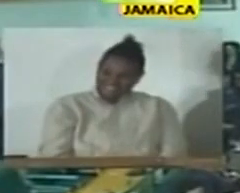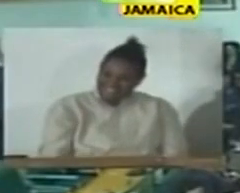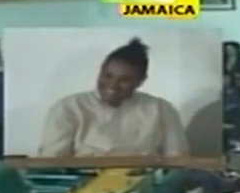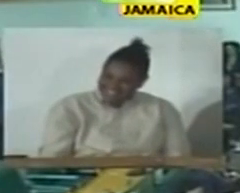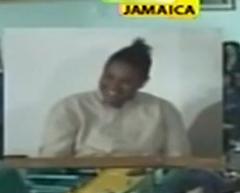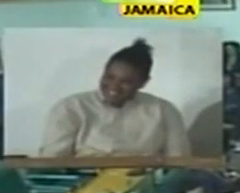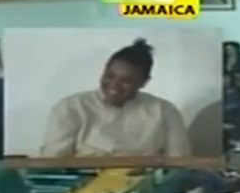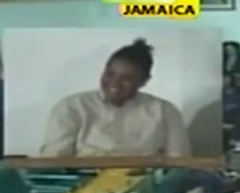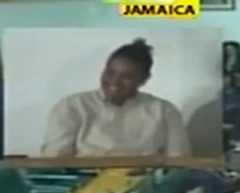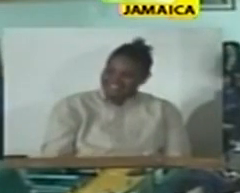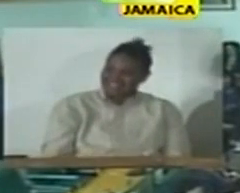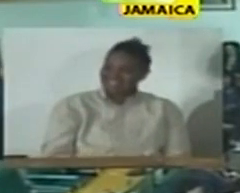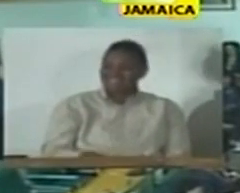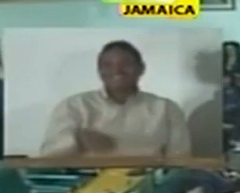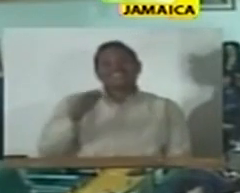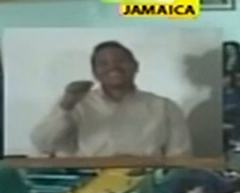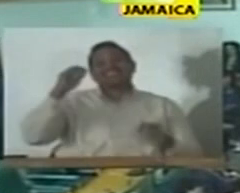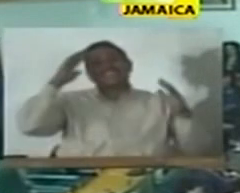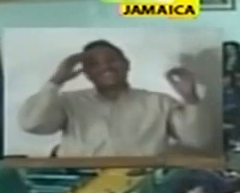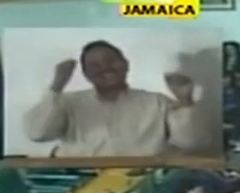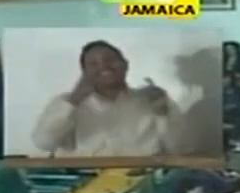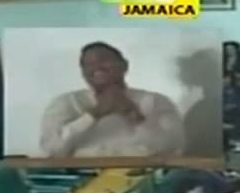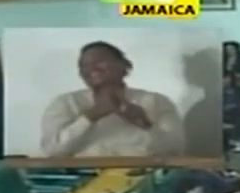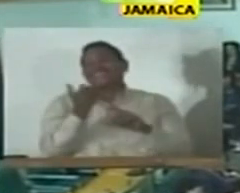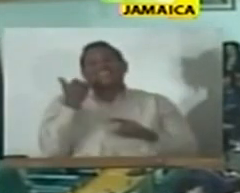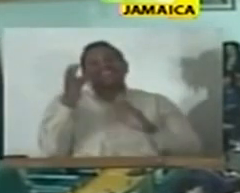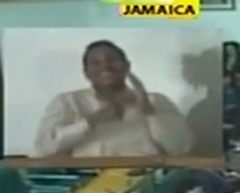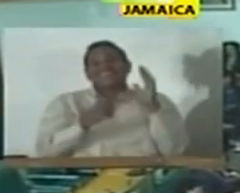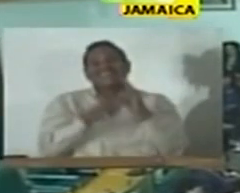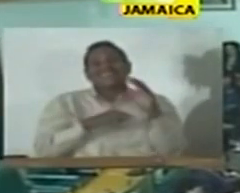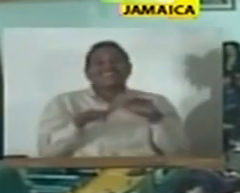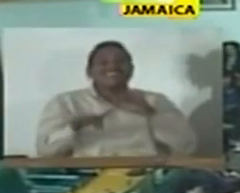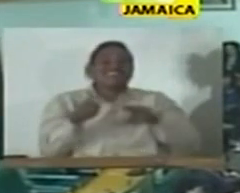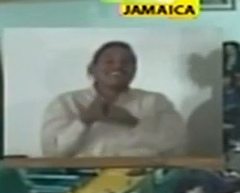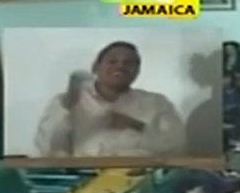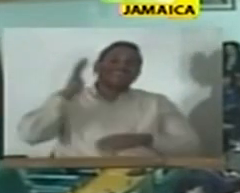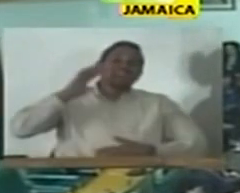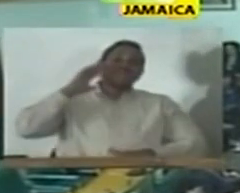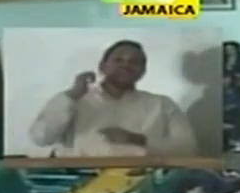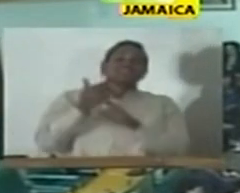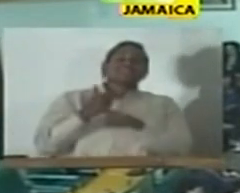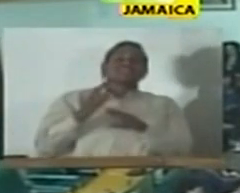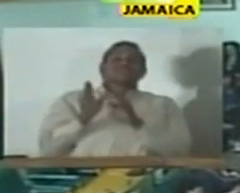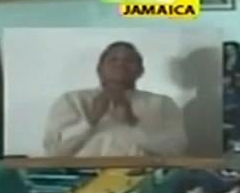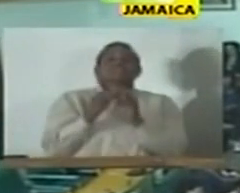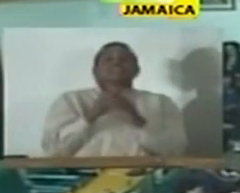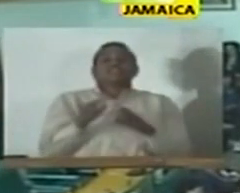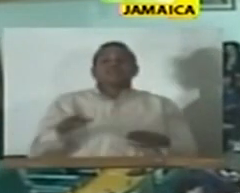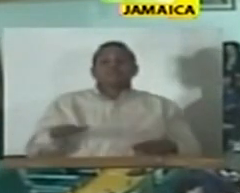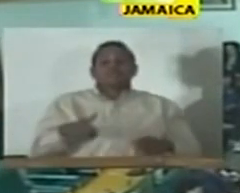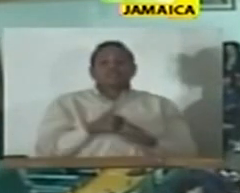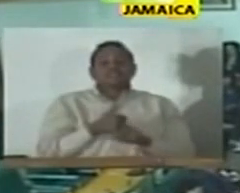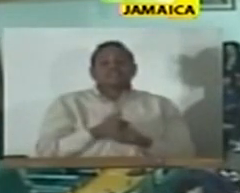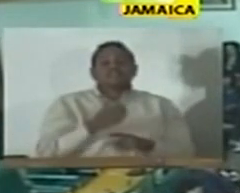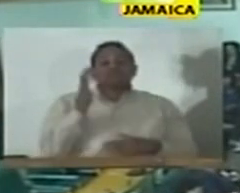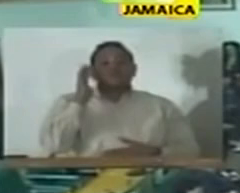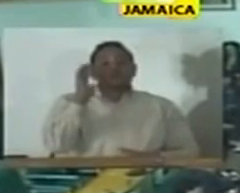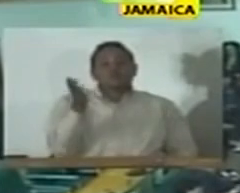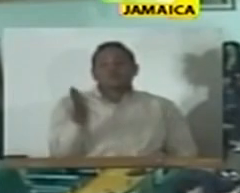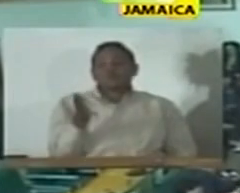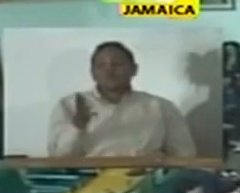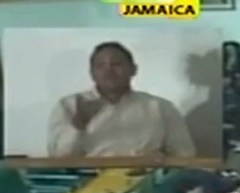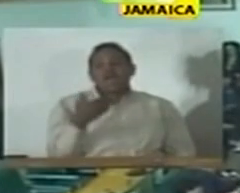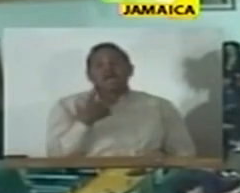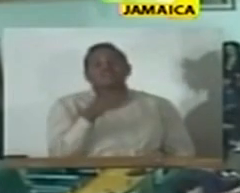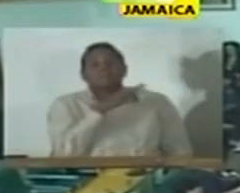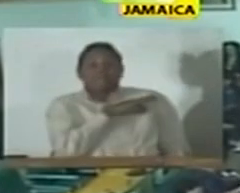Yes, Mr. President. If you read the Hansard of a previous sitting of this House, you would have had